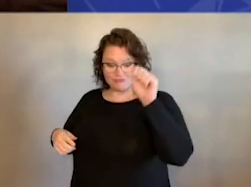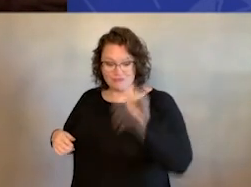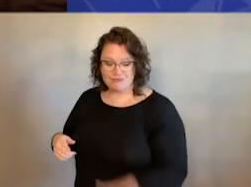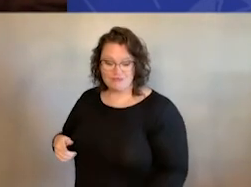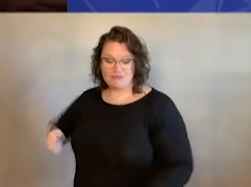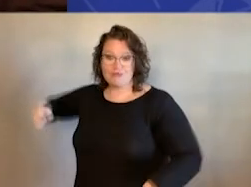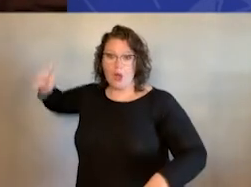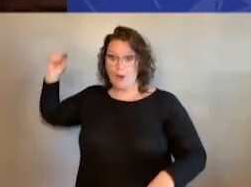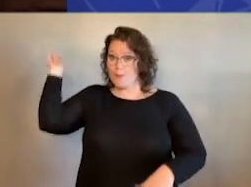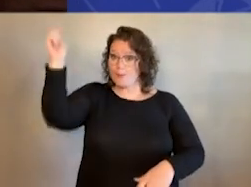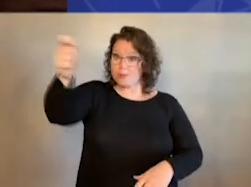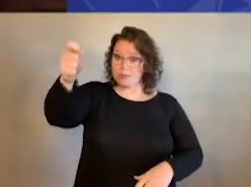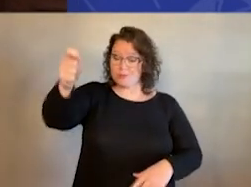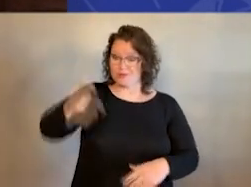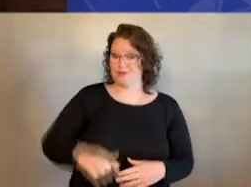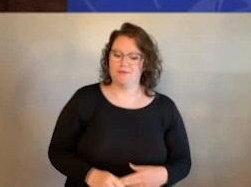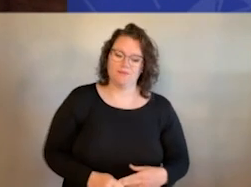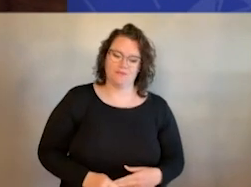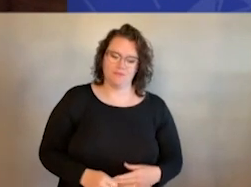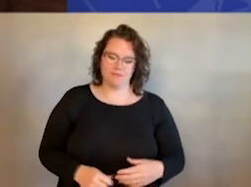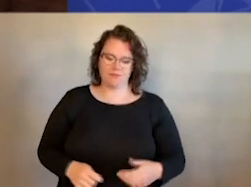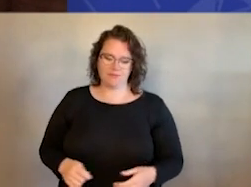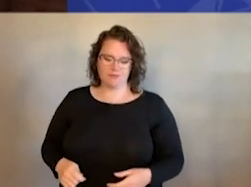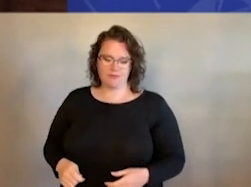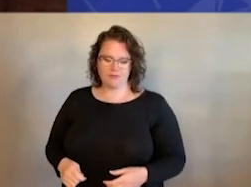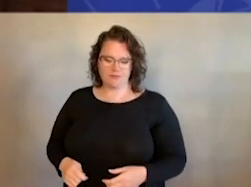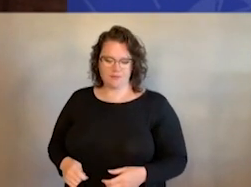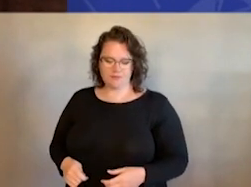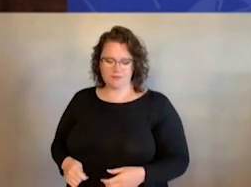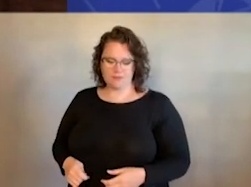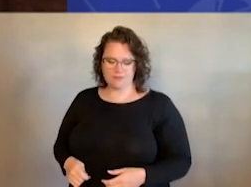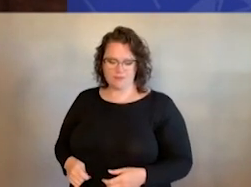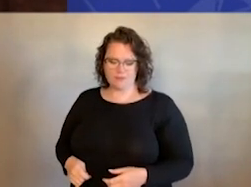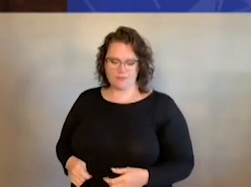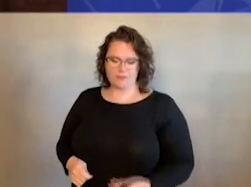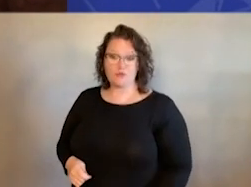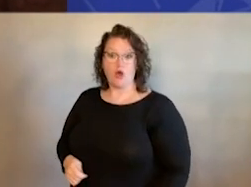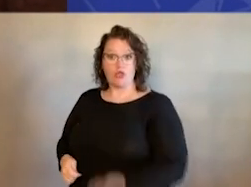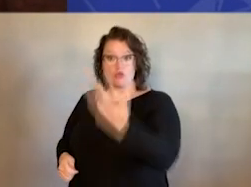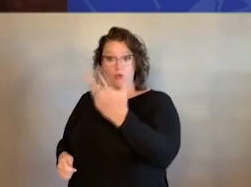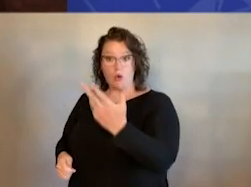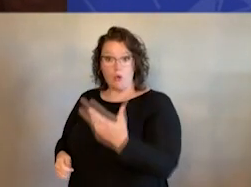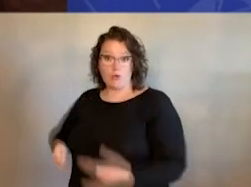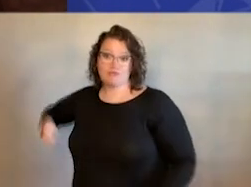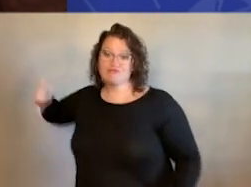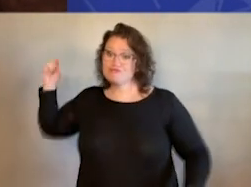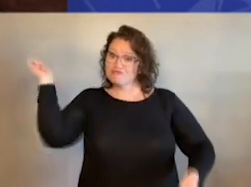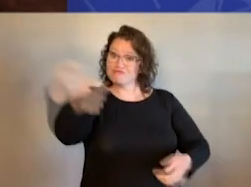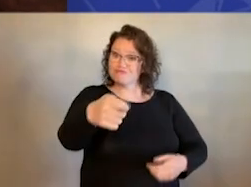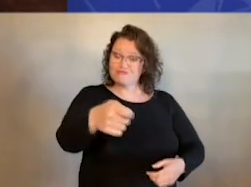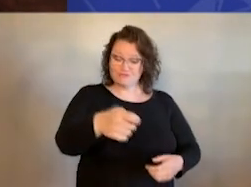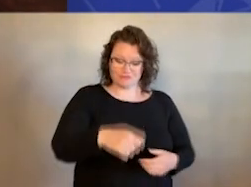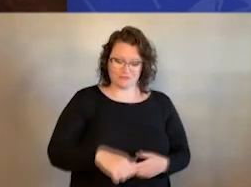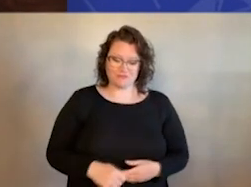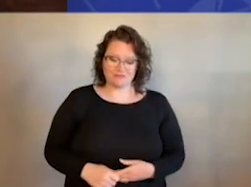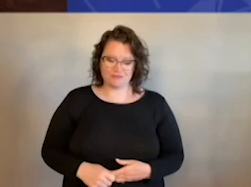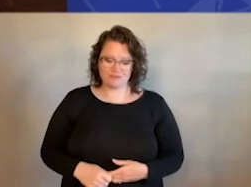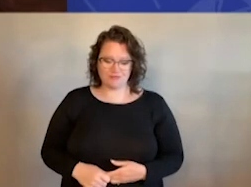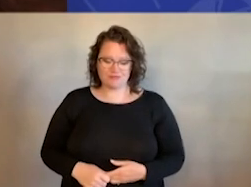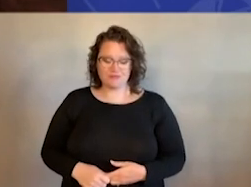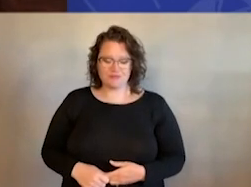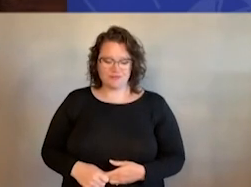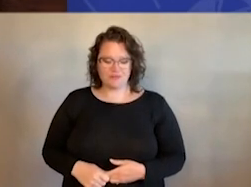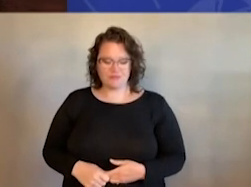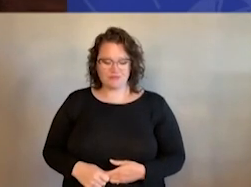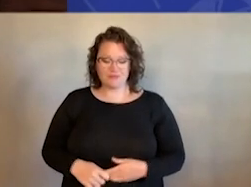and serve. Toss the ball up and hit and serve. Toss the ball up and hit and